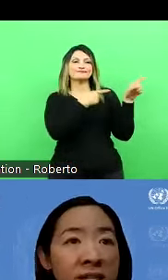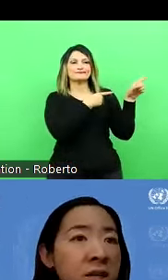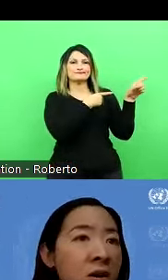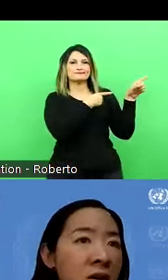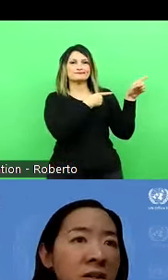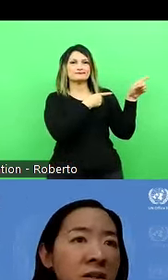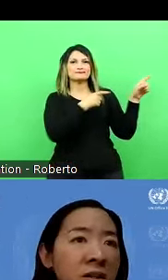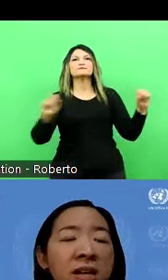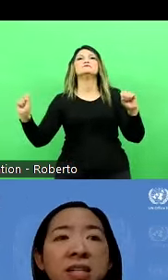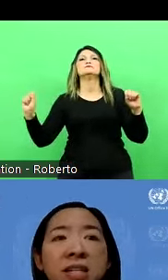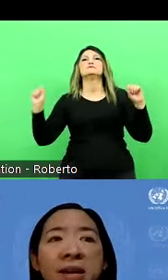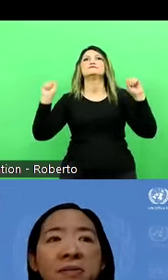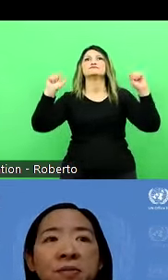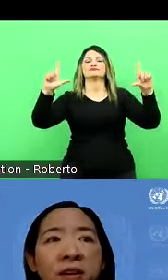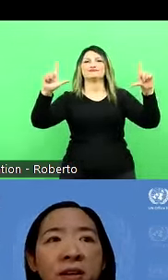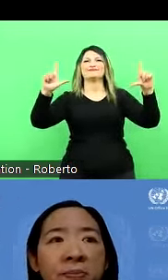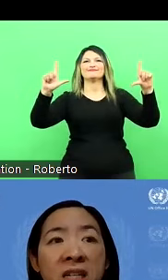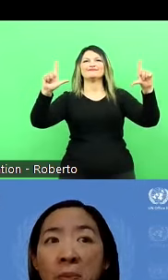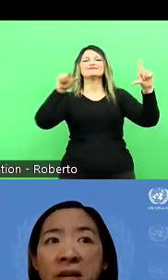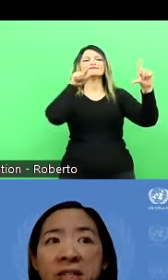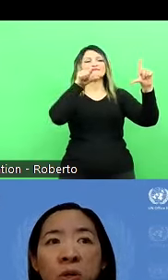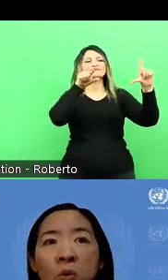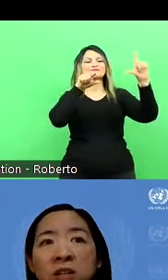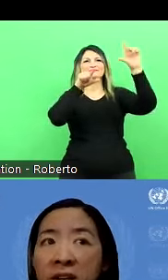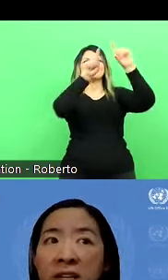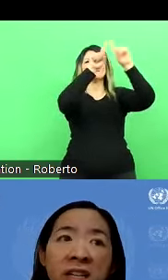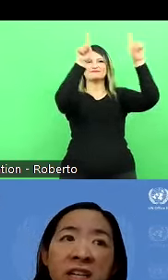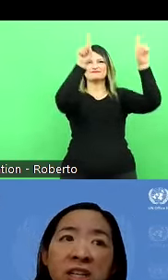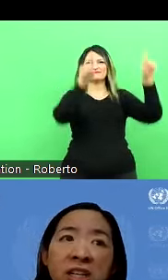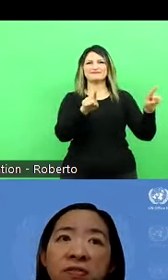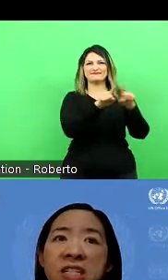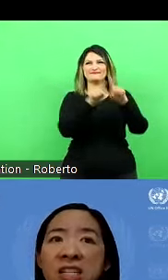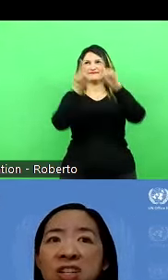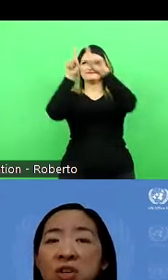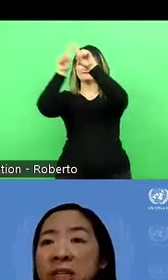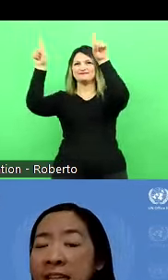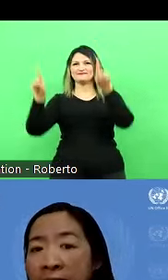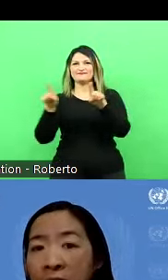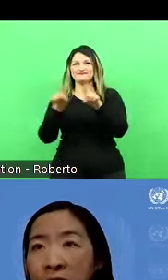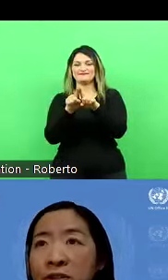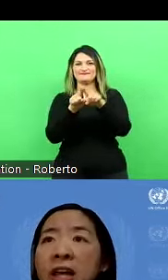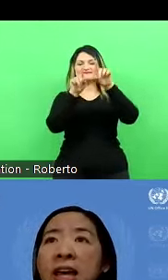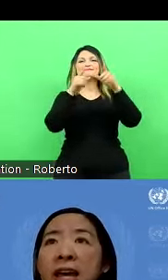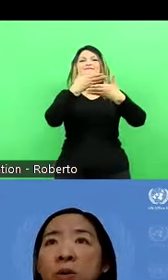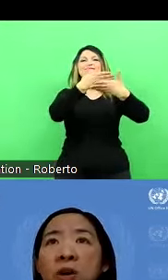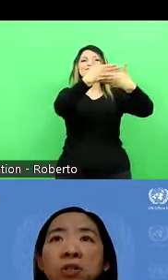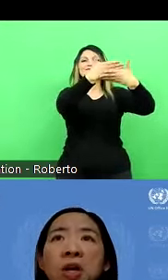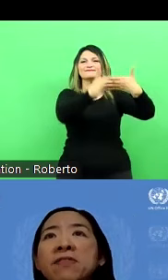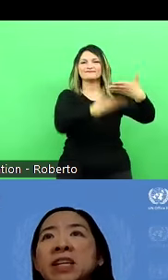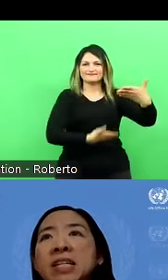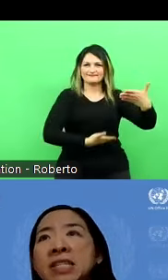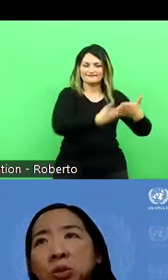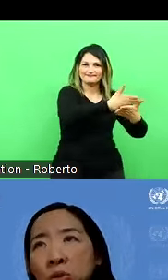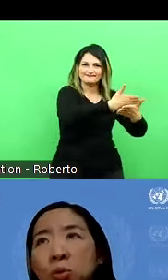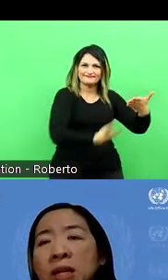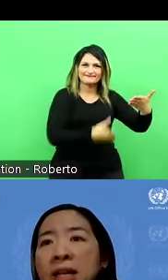essential is focusing on, the type of the topics that we want to focus on in each of these essential indicators. And we also have